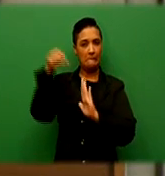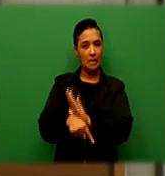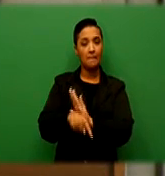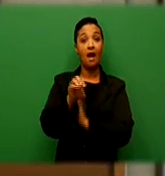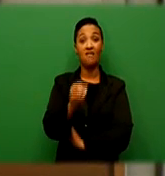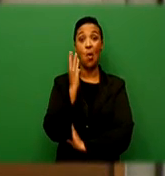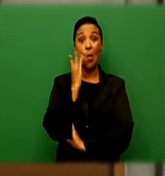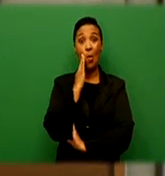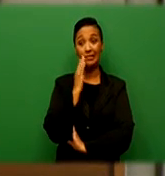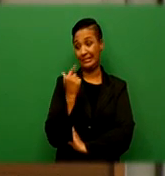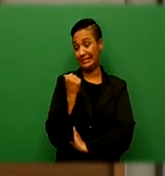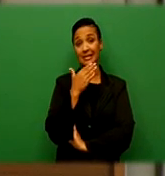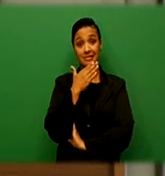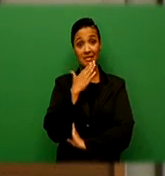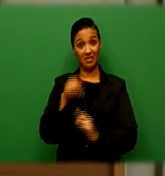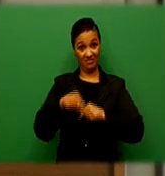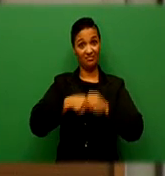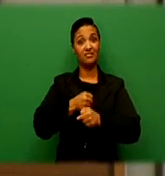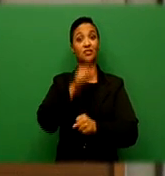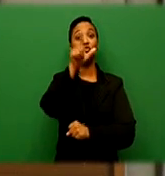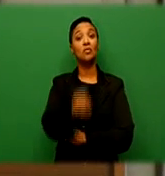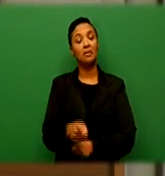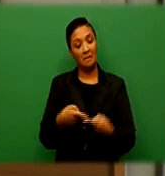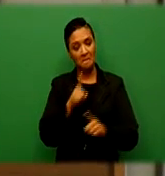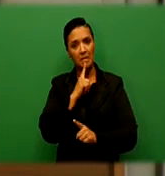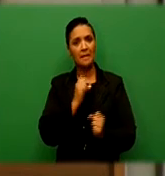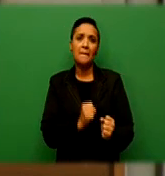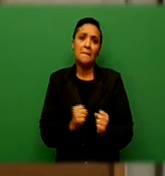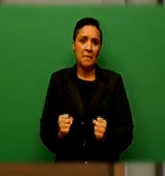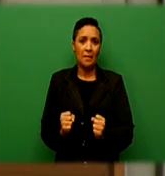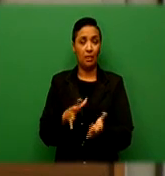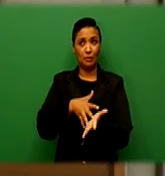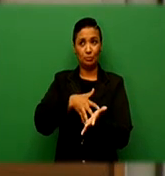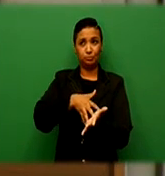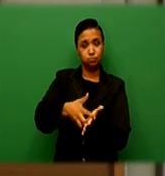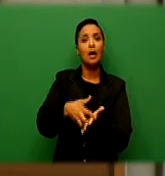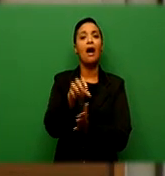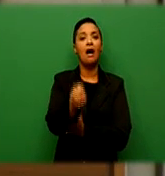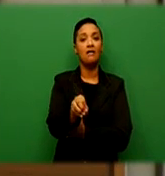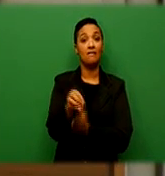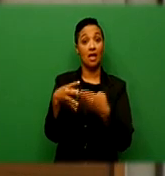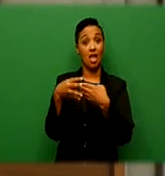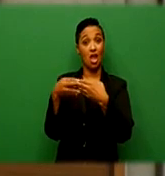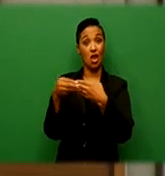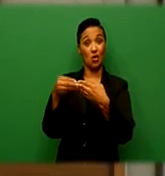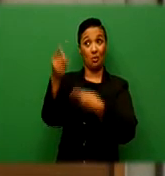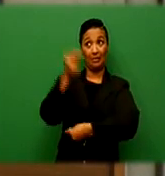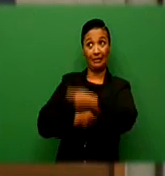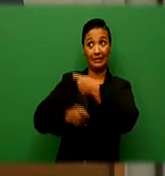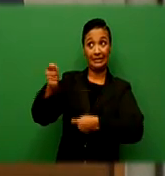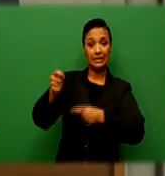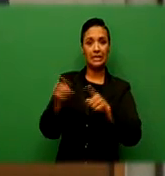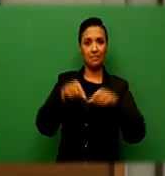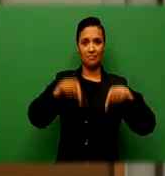in December and January, but nevertheless remains highly volatile and vulnerable to domestic